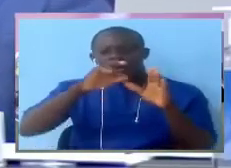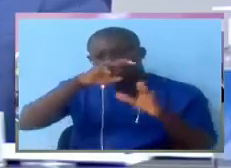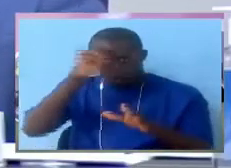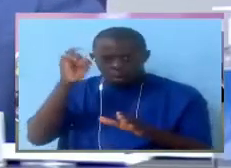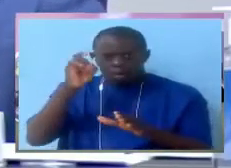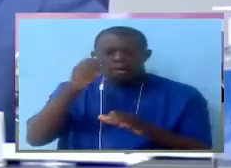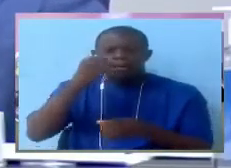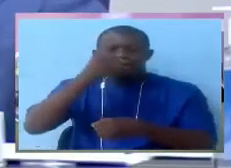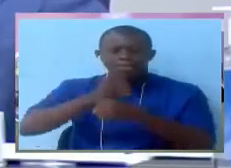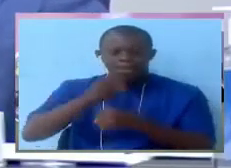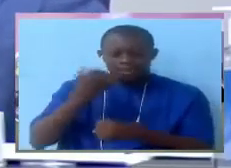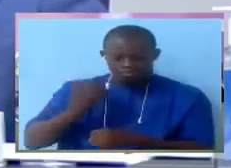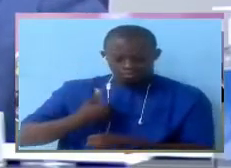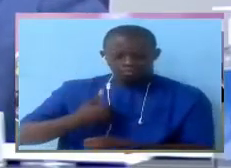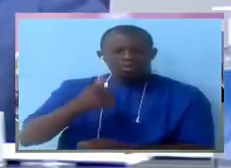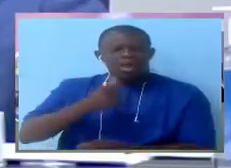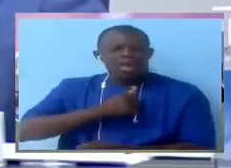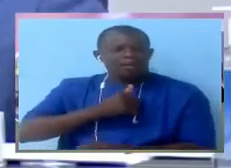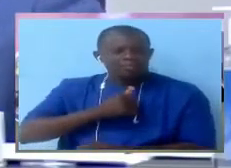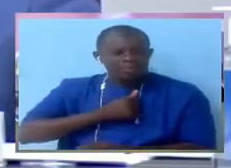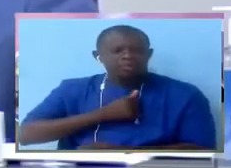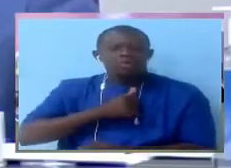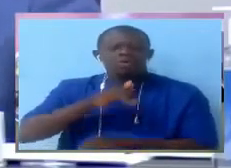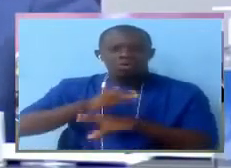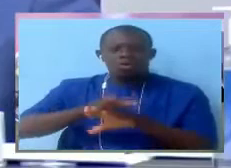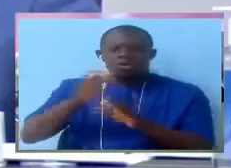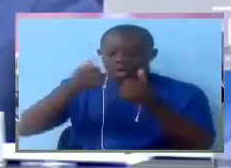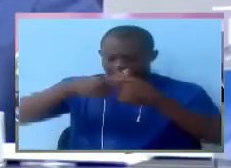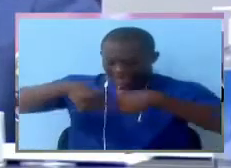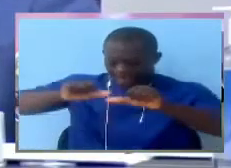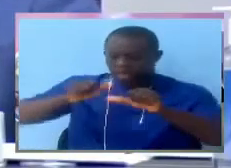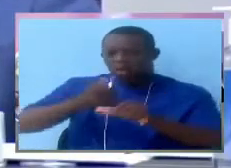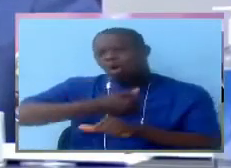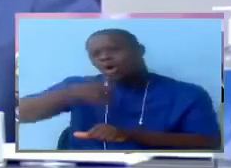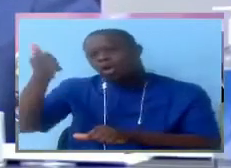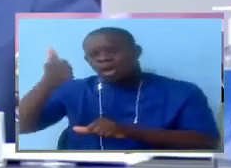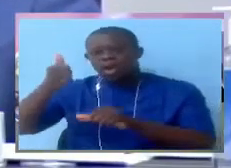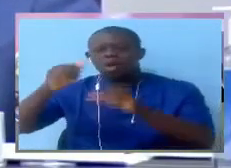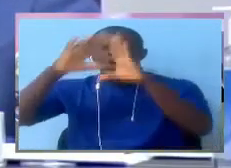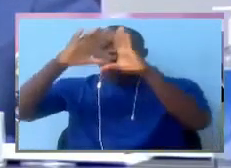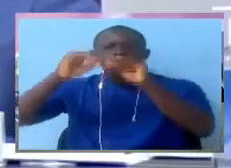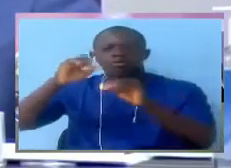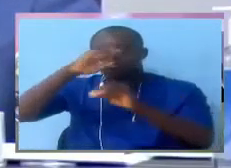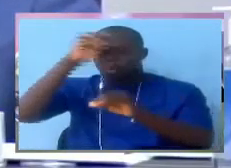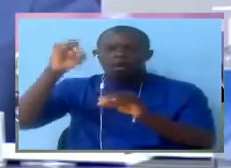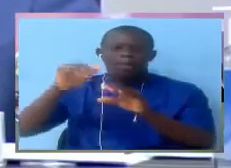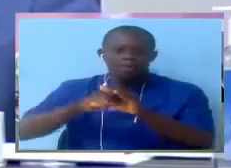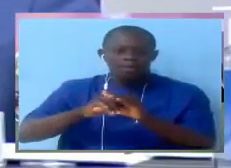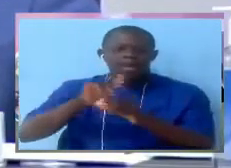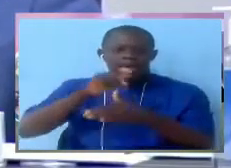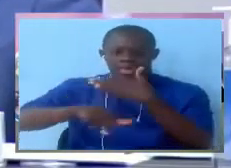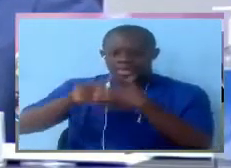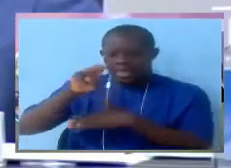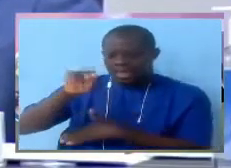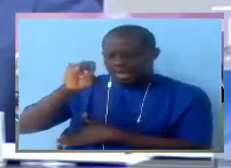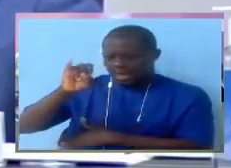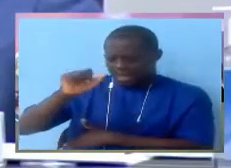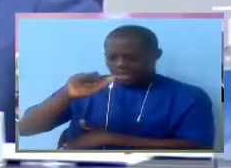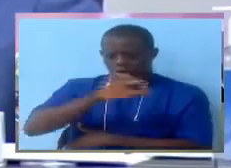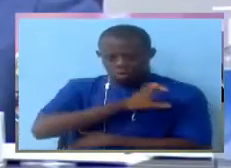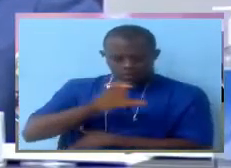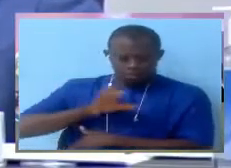instilled fear on the part of other operatives in the premises, the